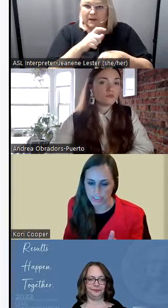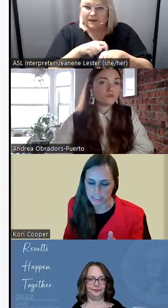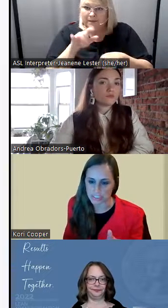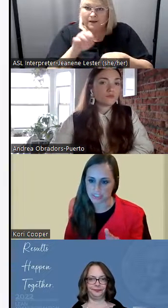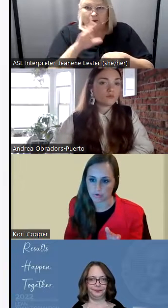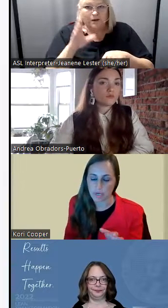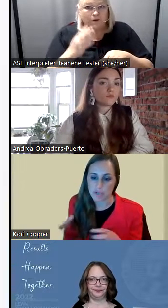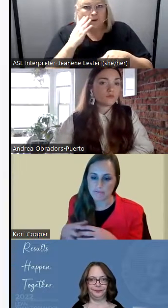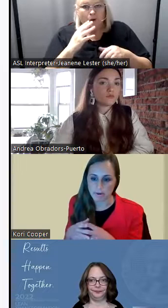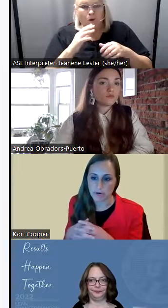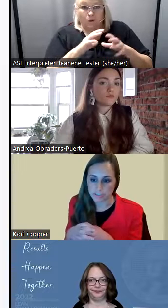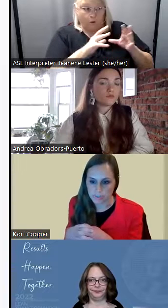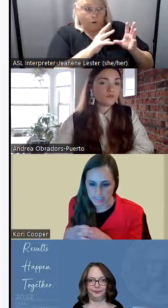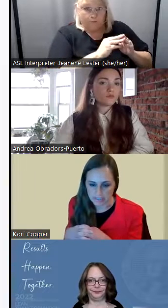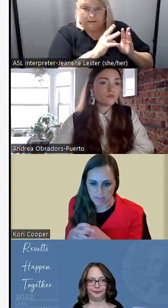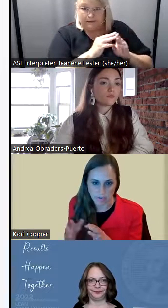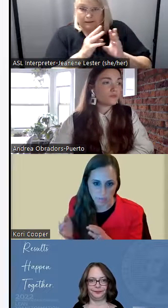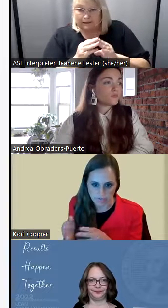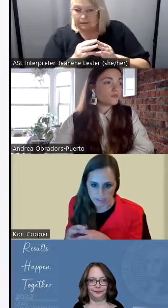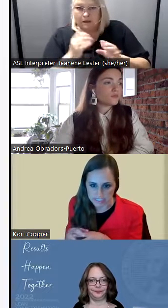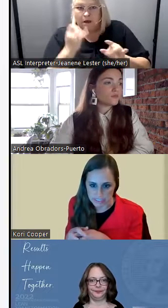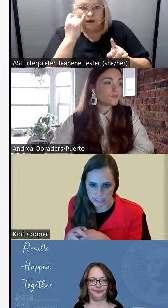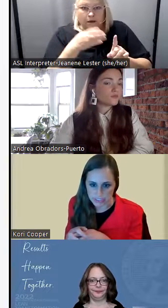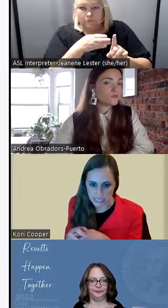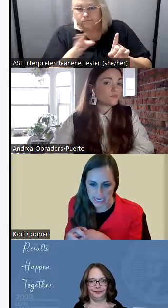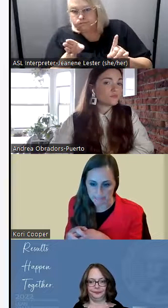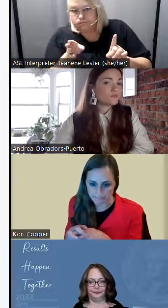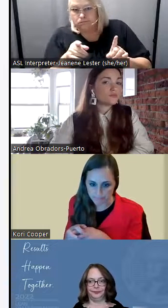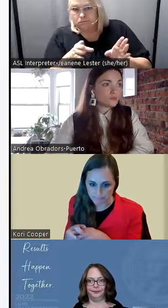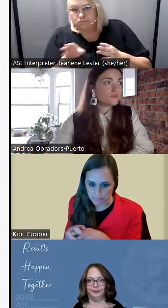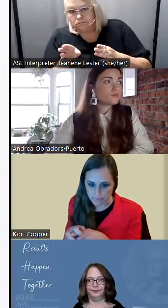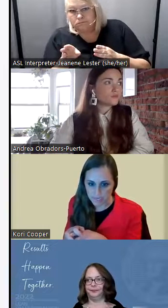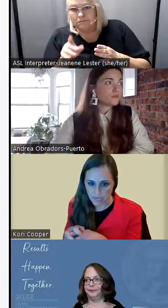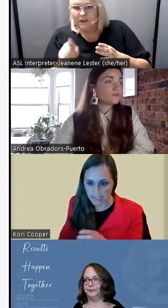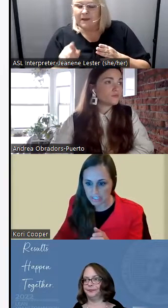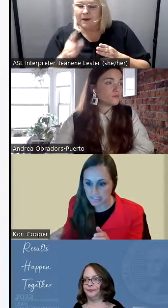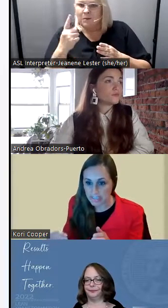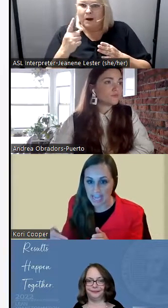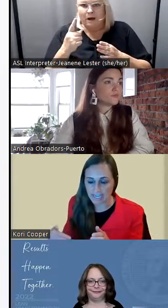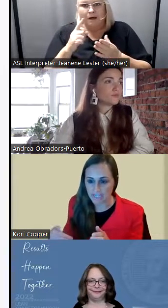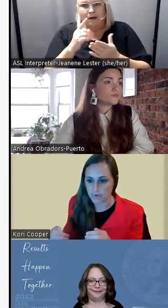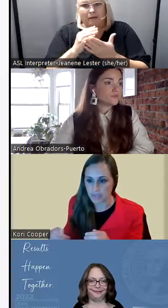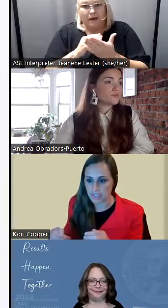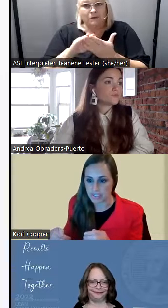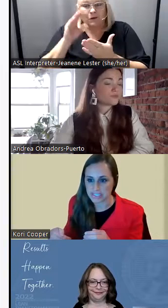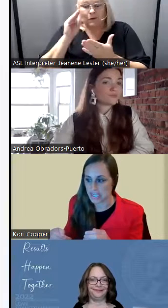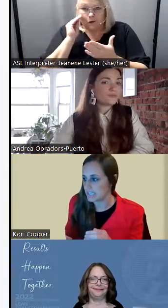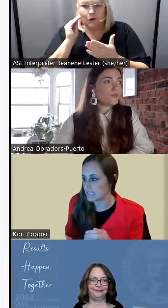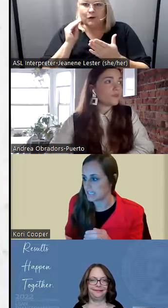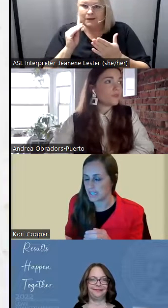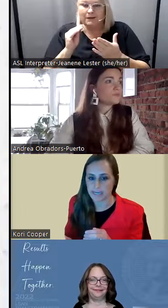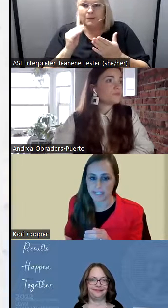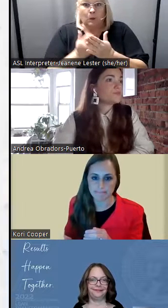that co-creation session. So from a project perspective, that was one of our lessons learned. I think I'll leave it at that if you want to go to the next